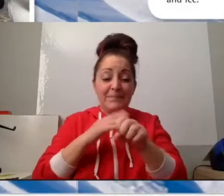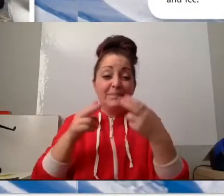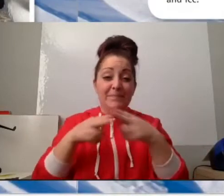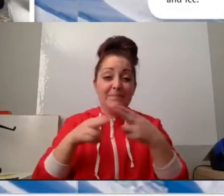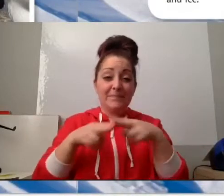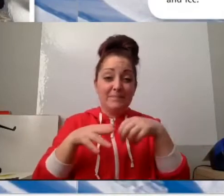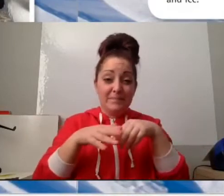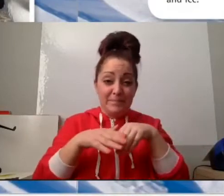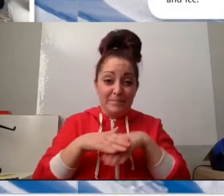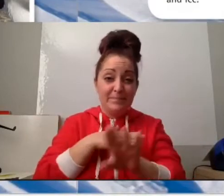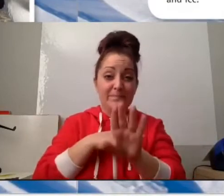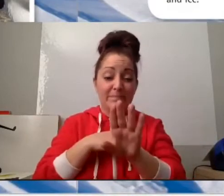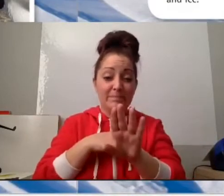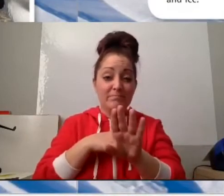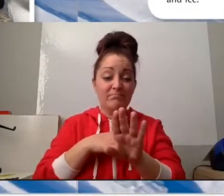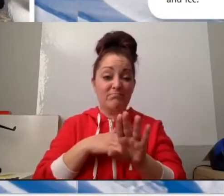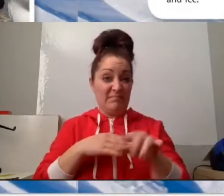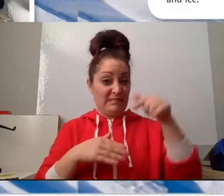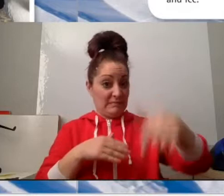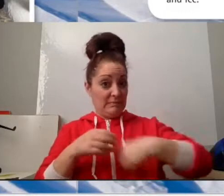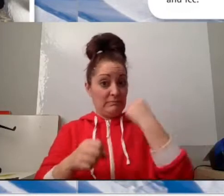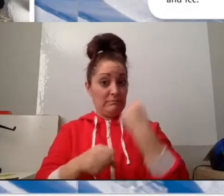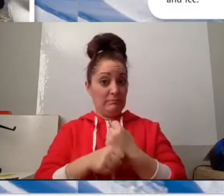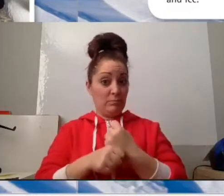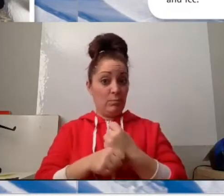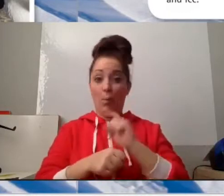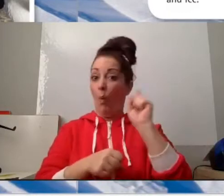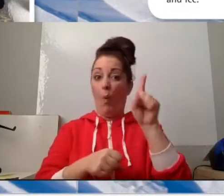She's just laid an egg.